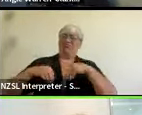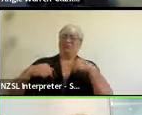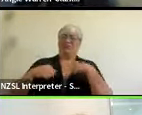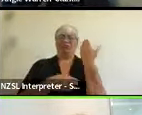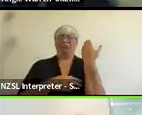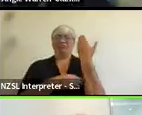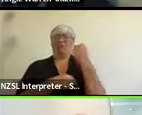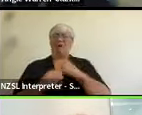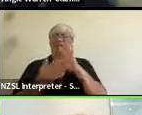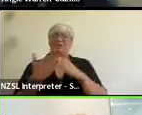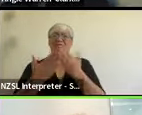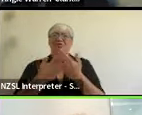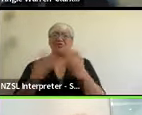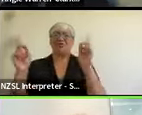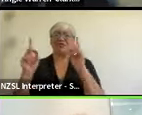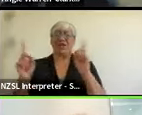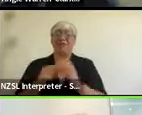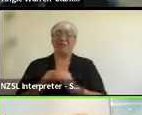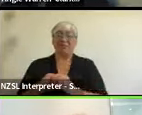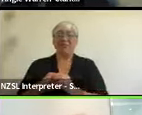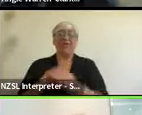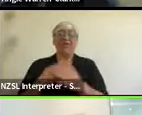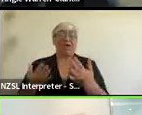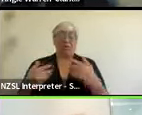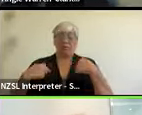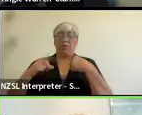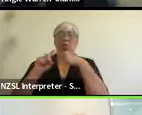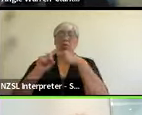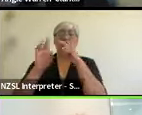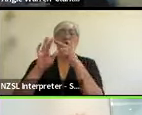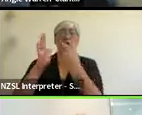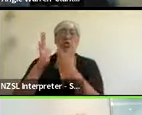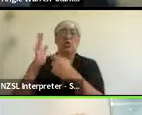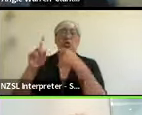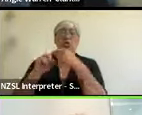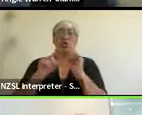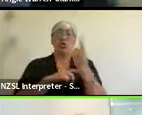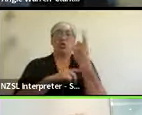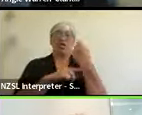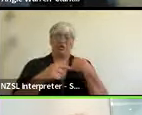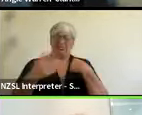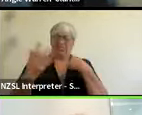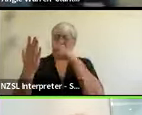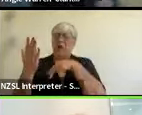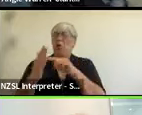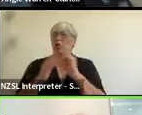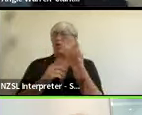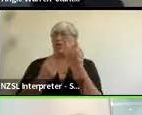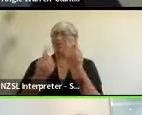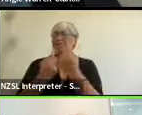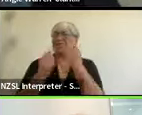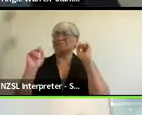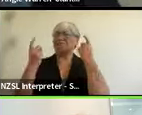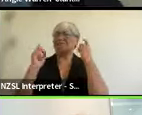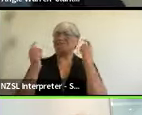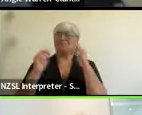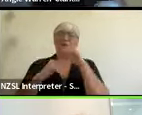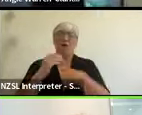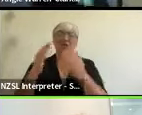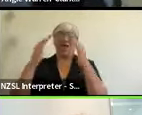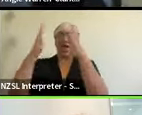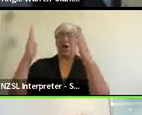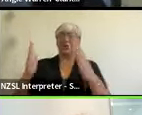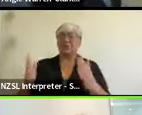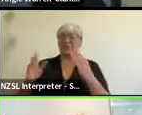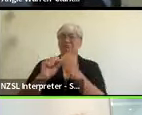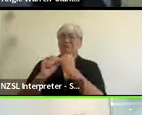So, one of the things that Kirk Auckland was concerned about is accessible housing. I know at the